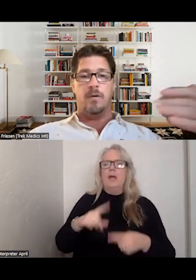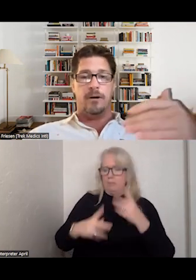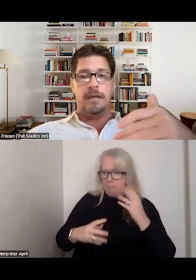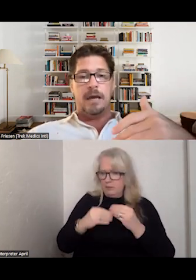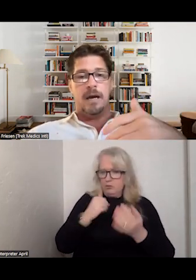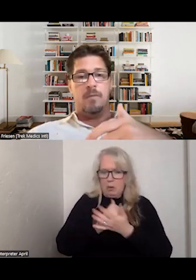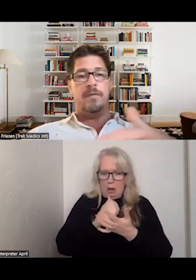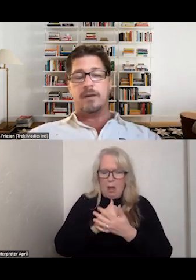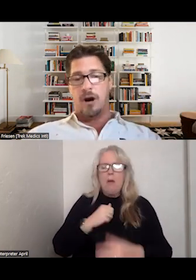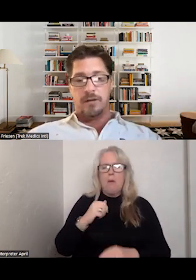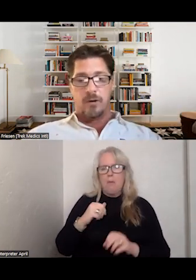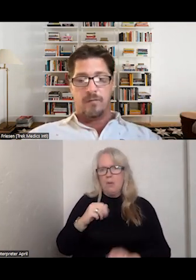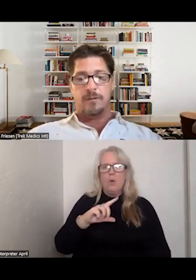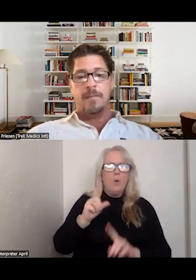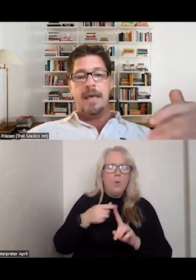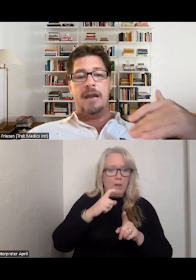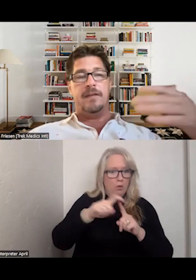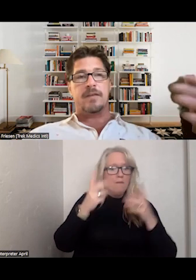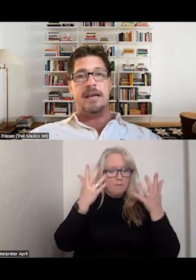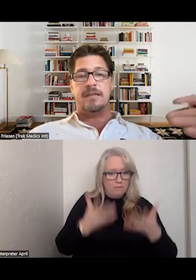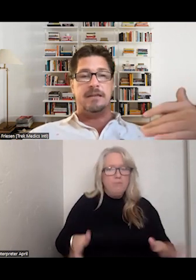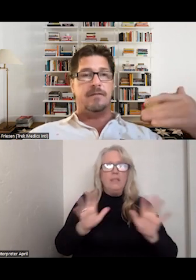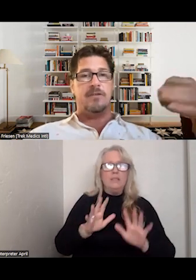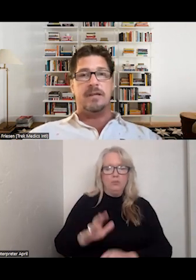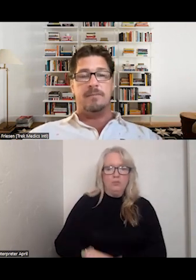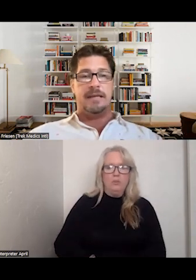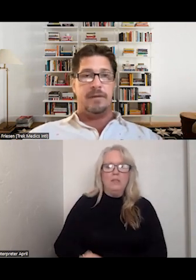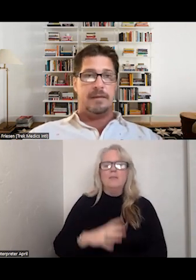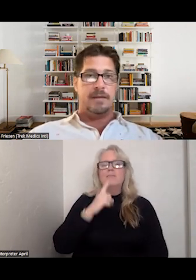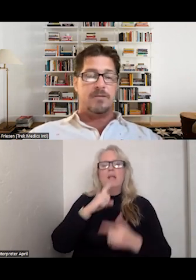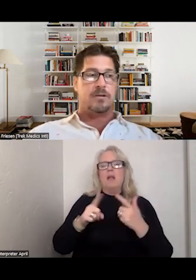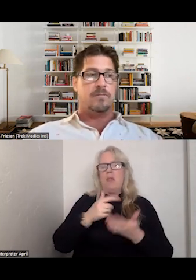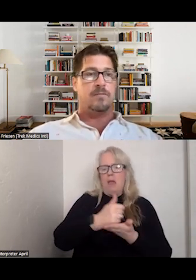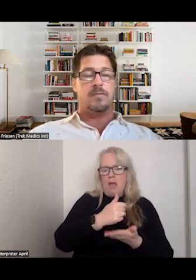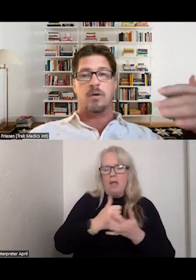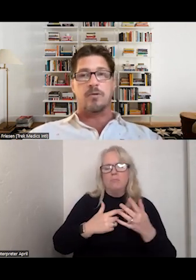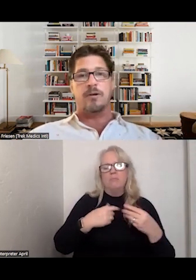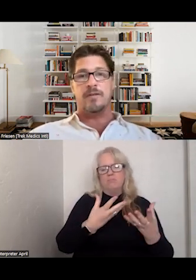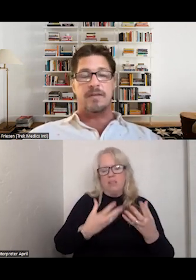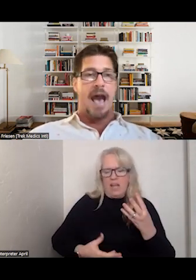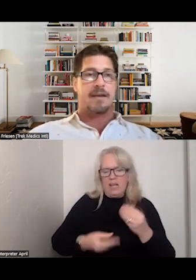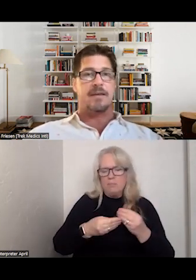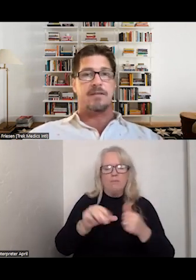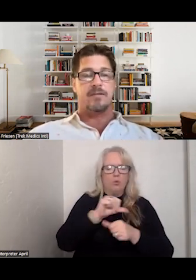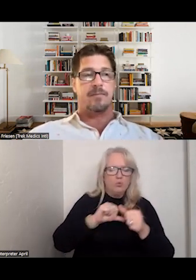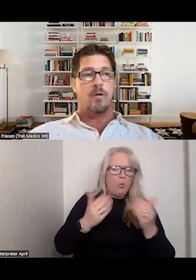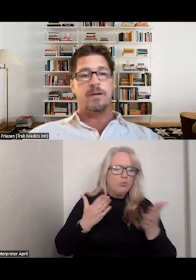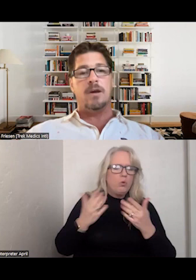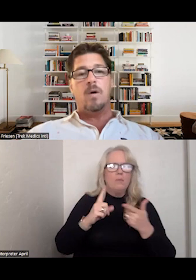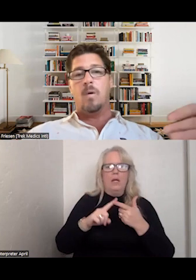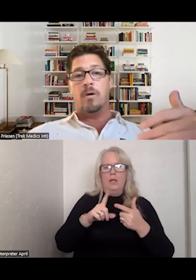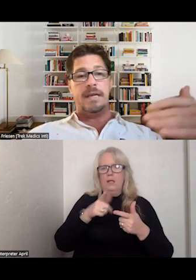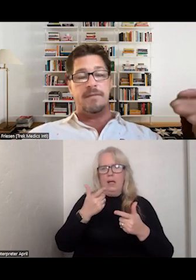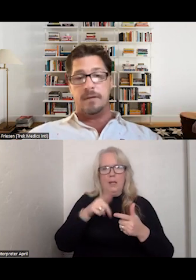help, or when the call is over. And in this case, the intervention can be giving them additional social services, access to